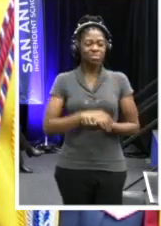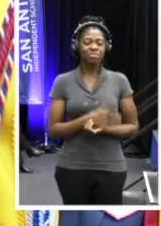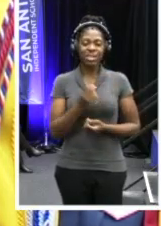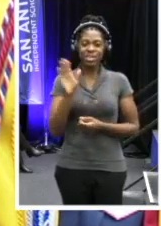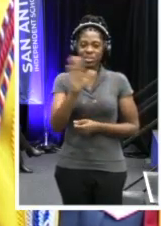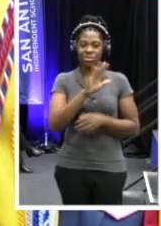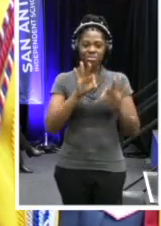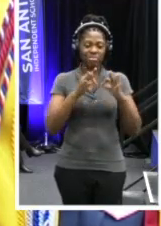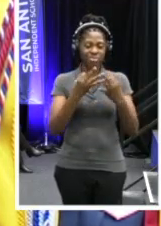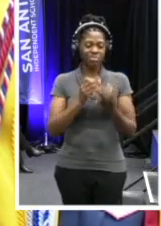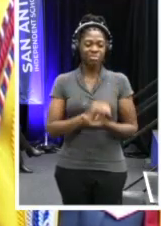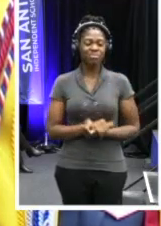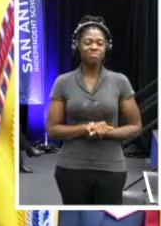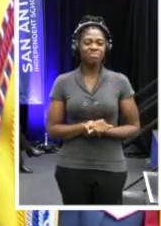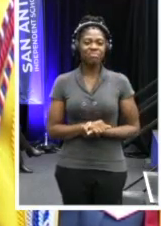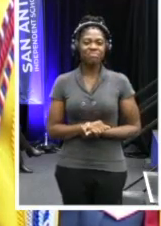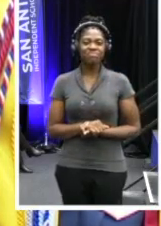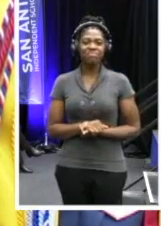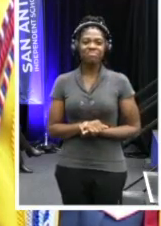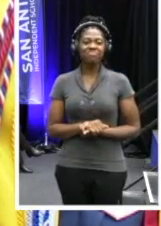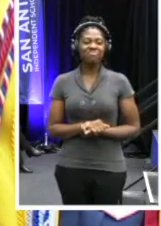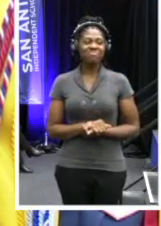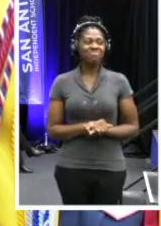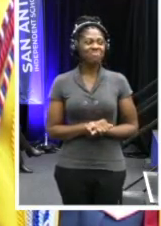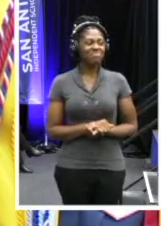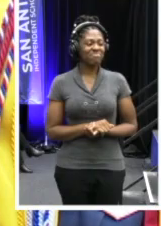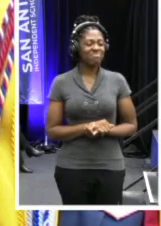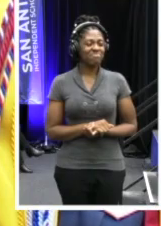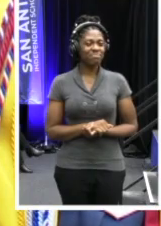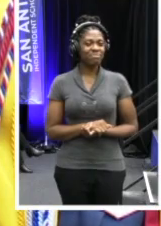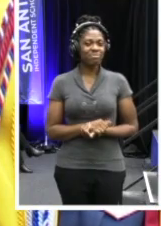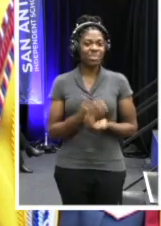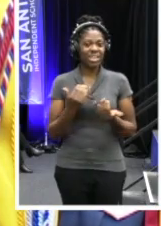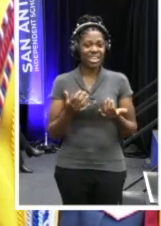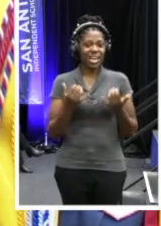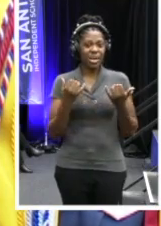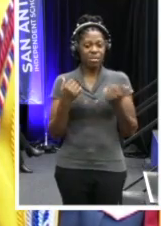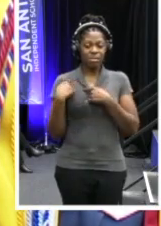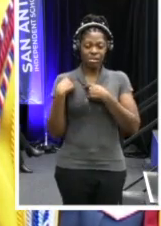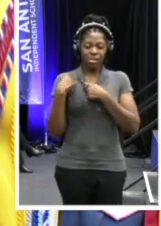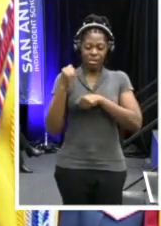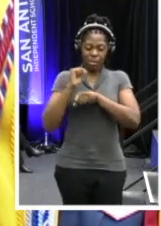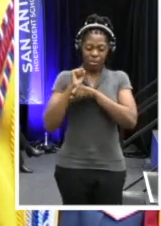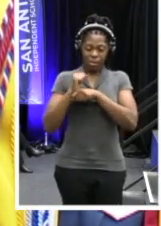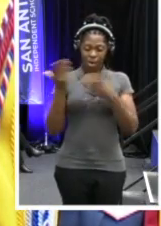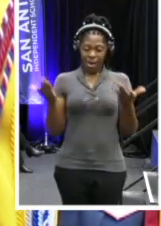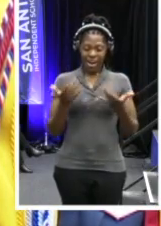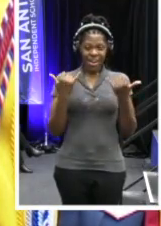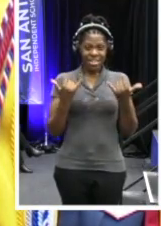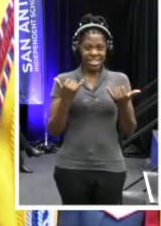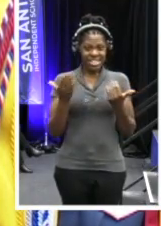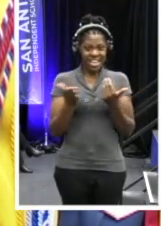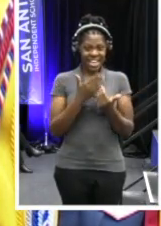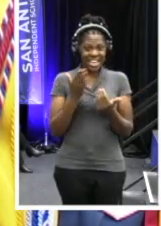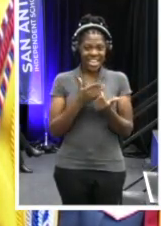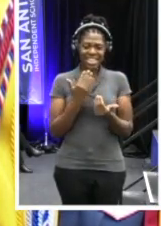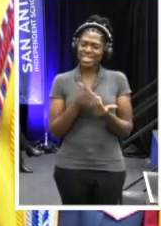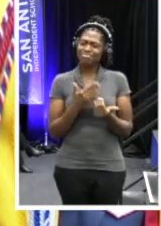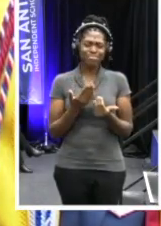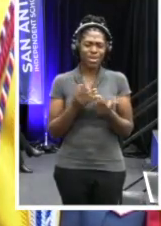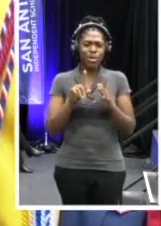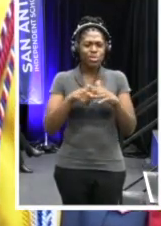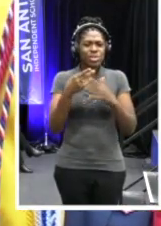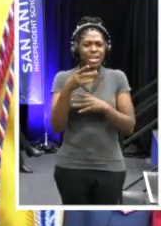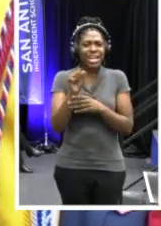and friends. Getting to this day wasn't easy. You started high school in the midst of a global